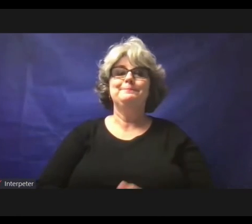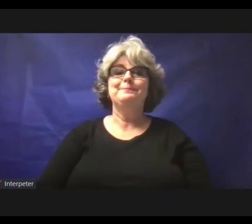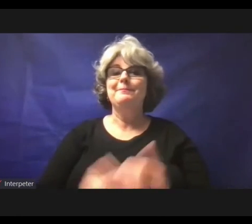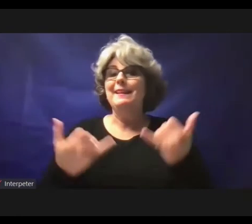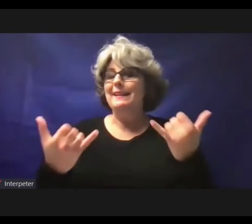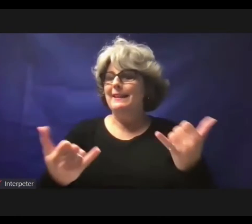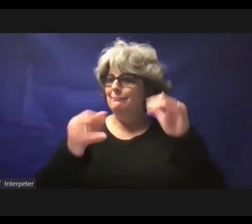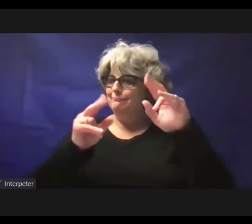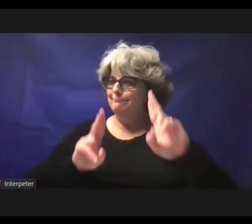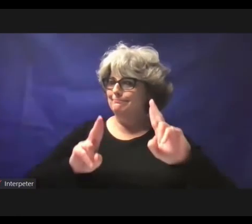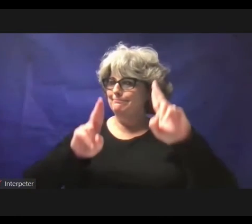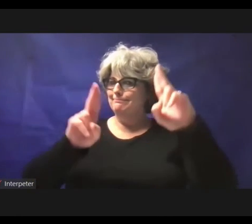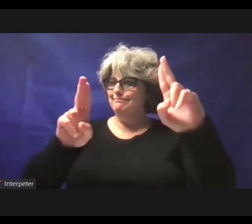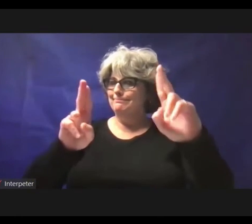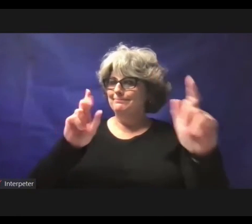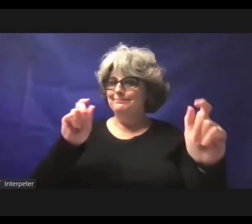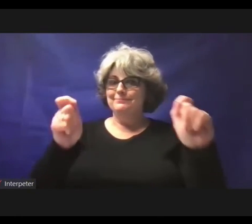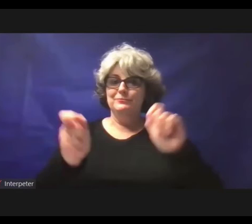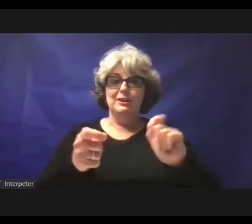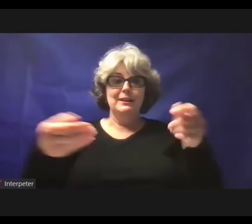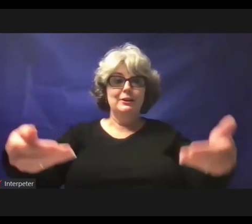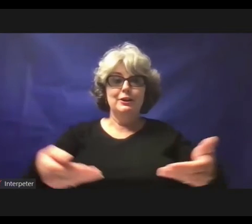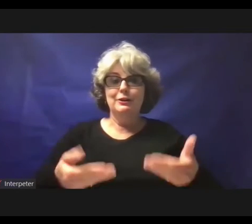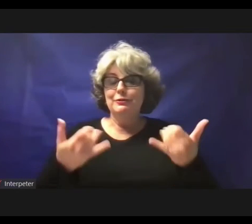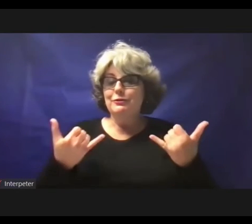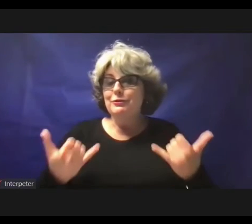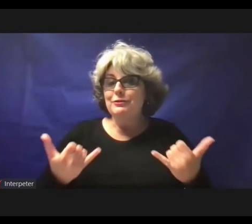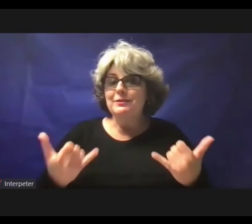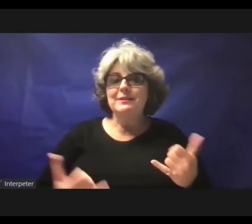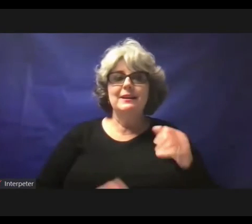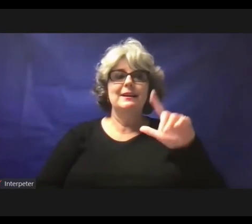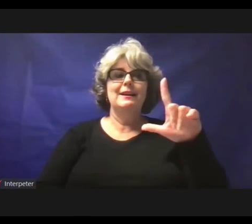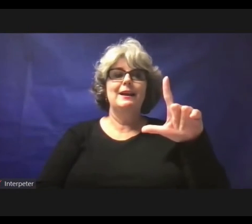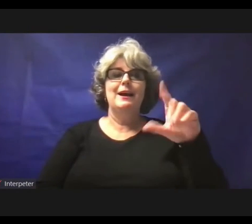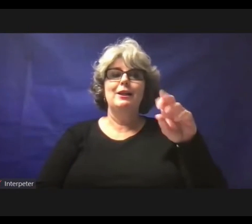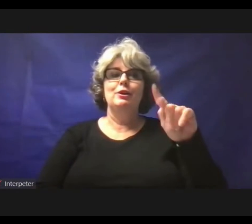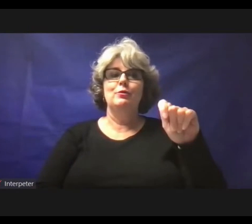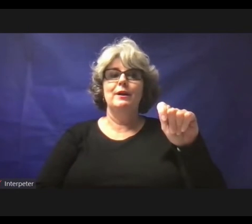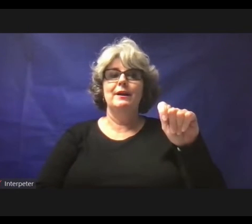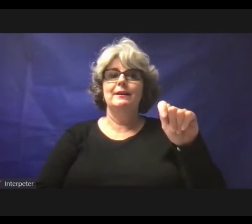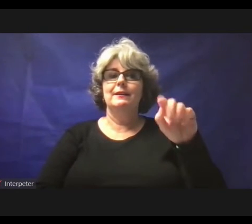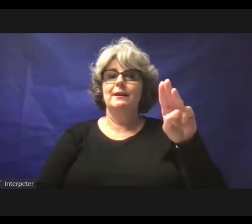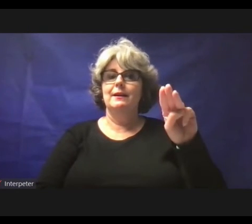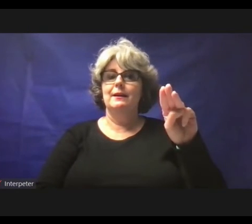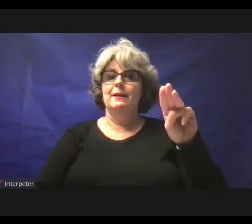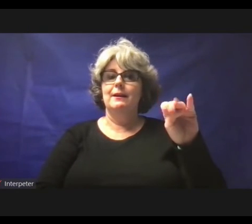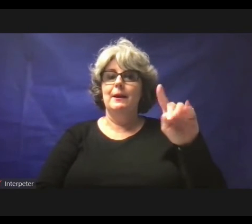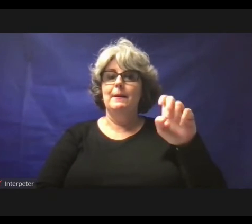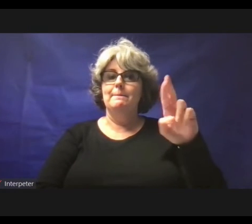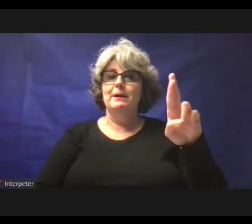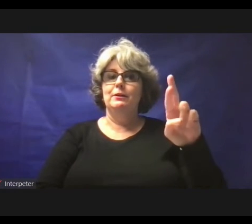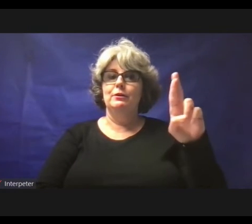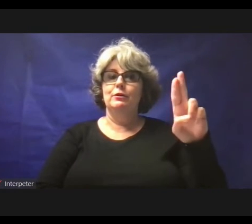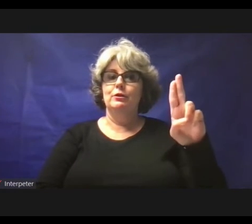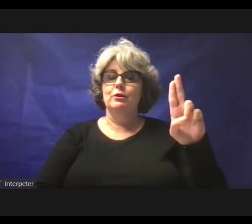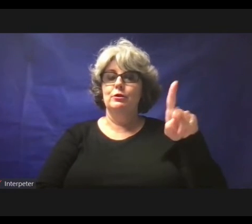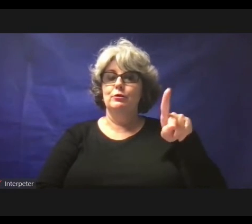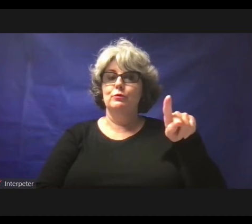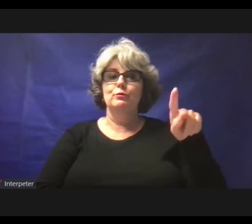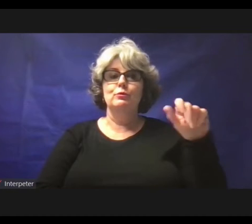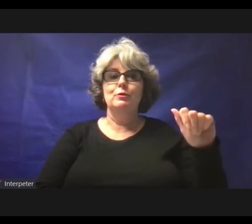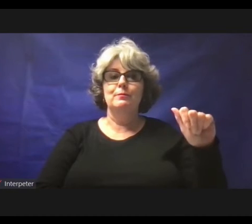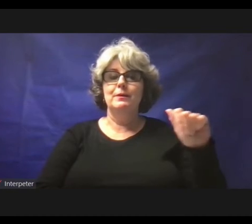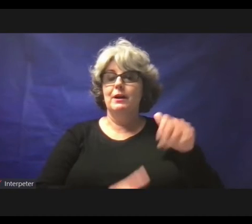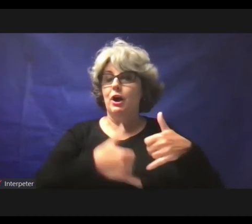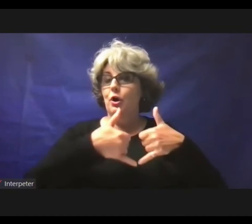it is my honor to pivot to introduce the Loret Miller Ruppe Award, an award that is given by the National Peace